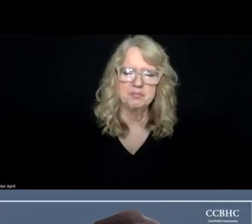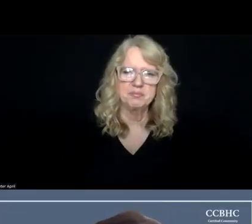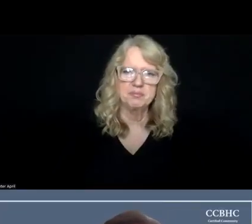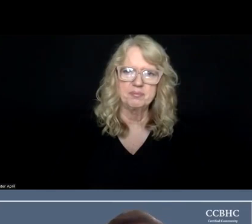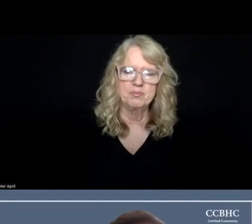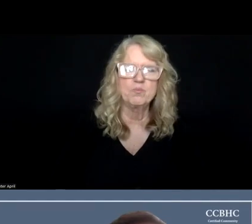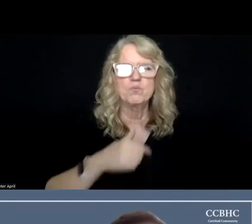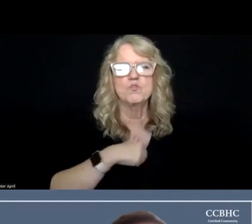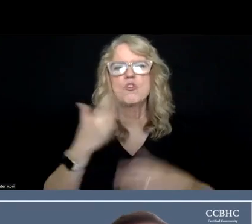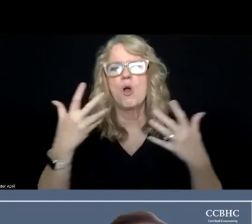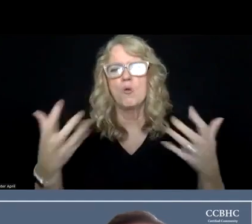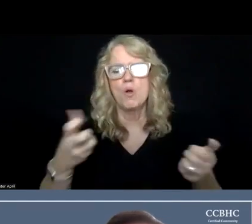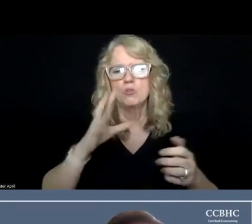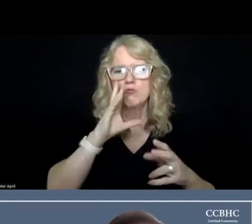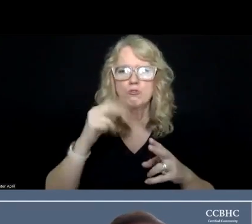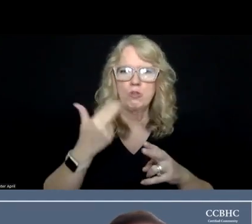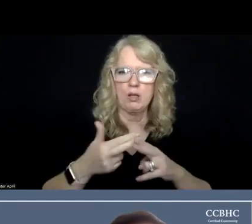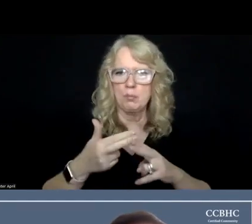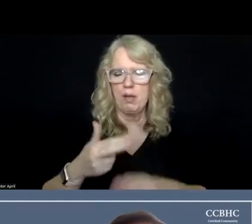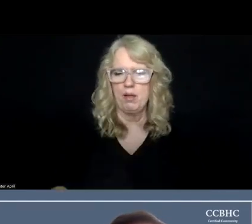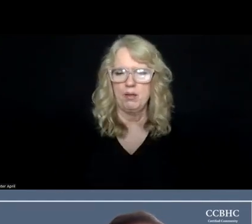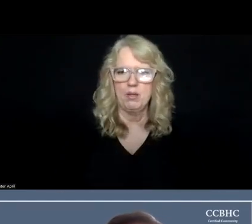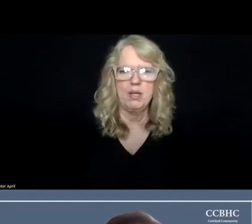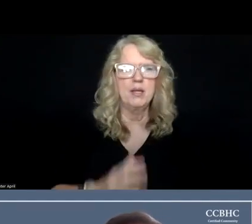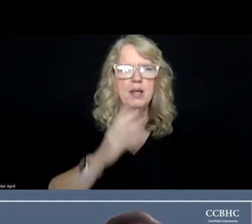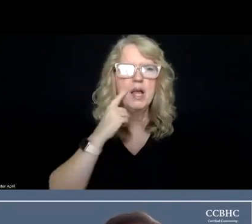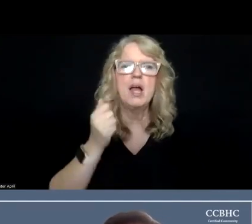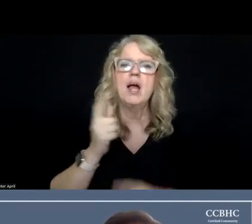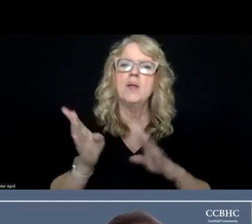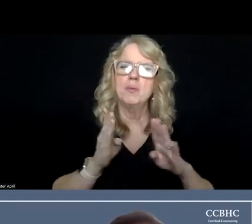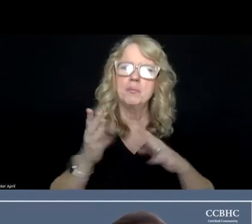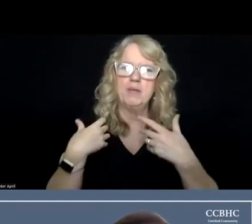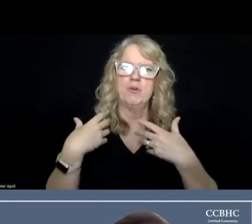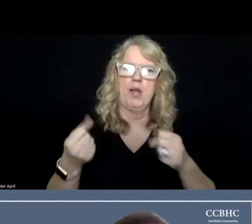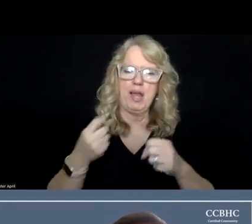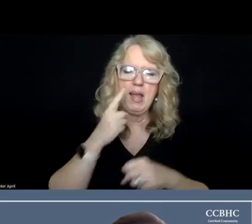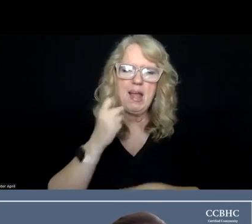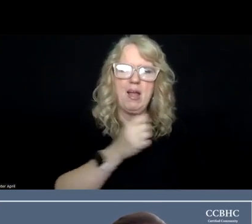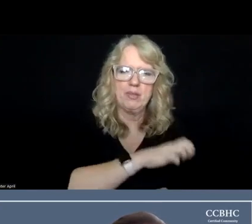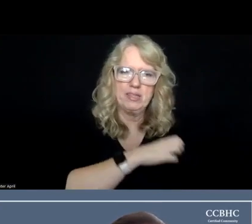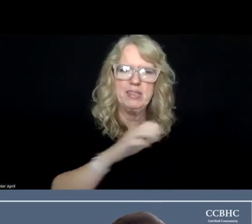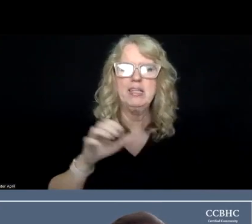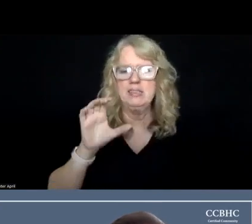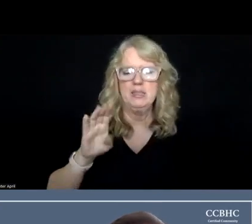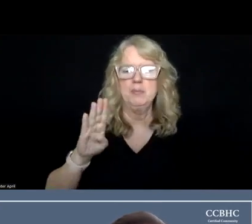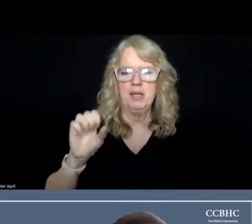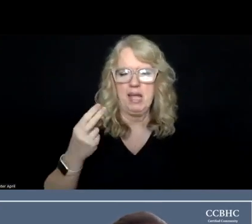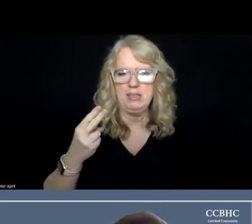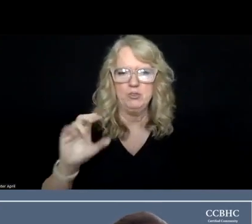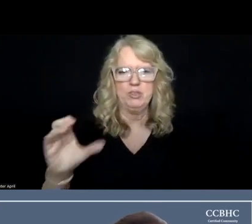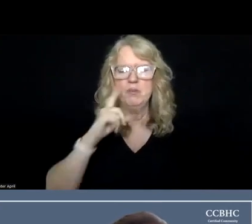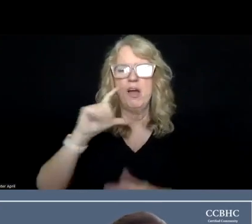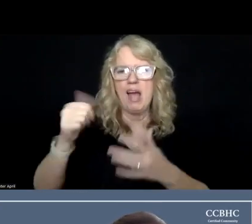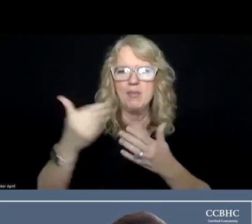wanted to talk to you all a little bit about the Certified Community Behavioral Health Clinic program, or CCBHC program, and some of the kind of latest things